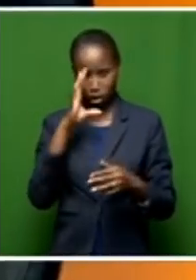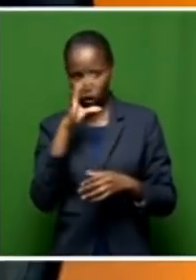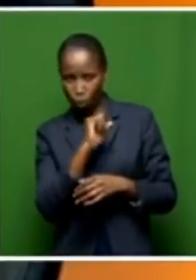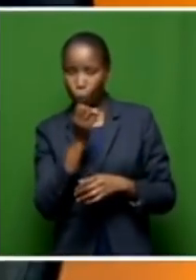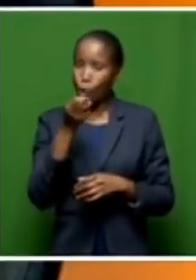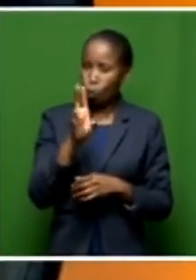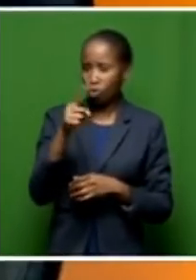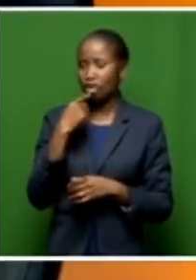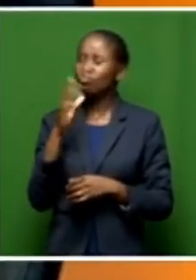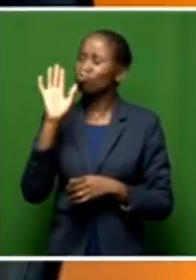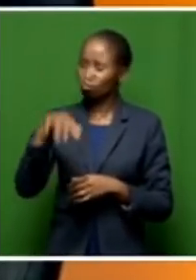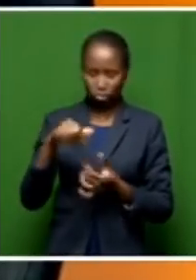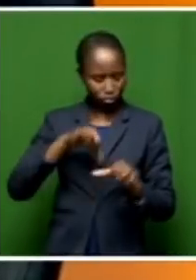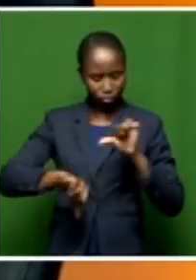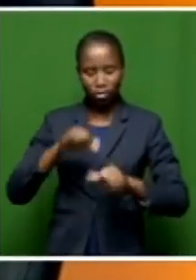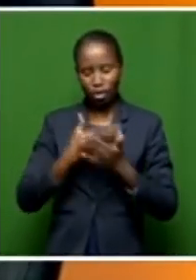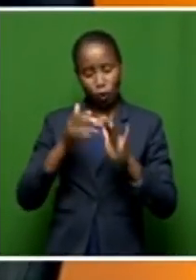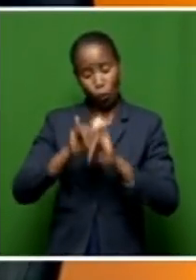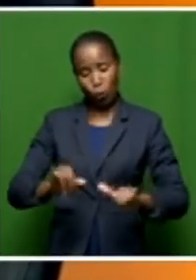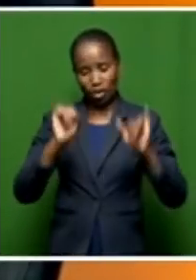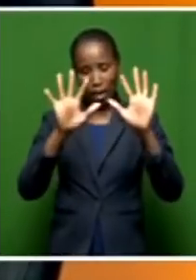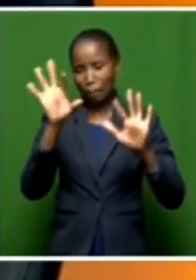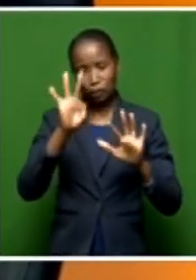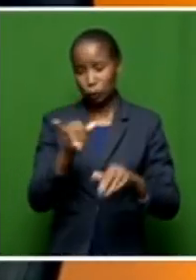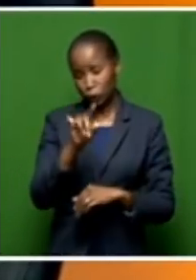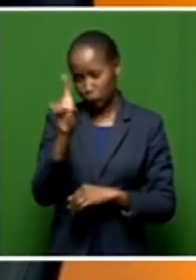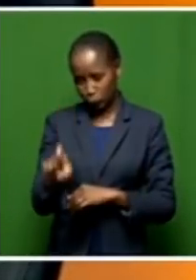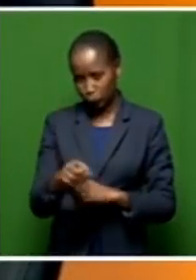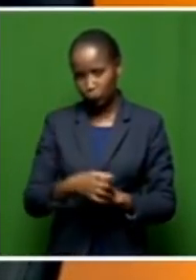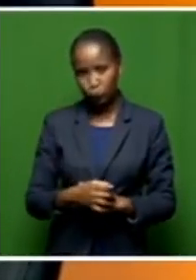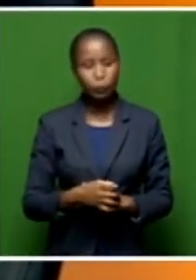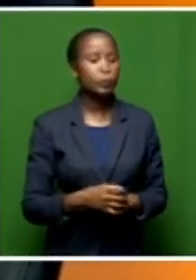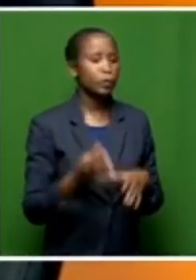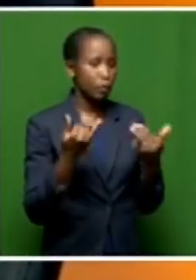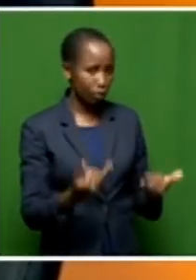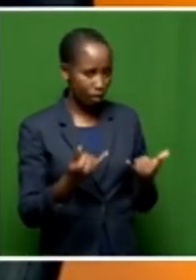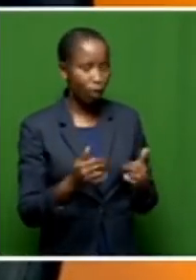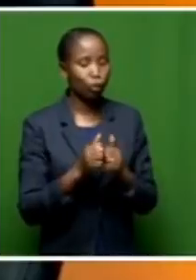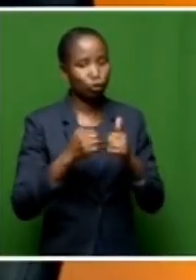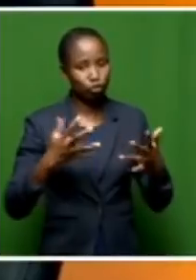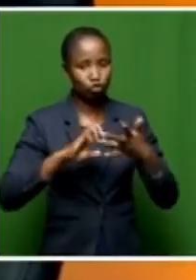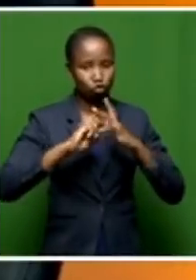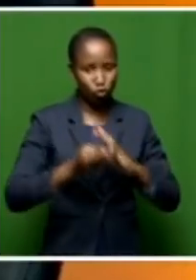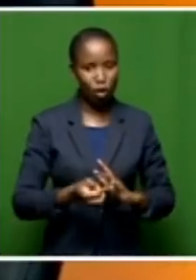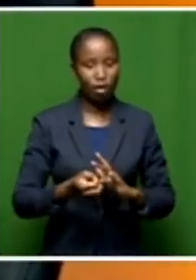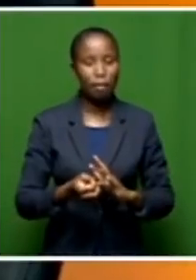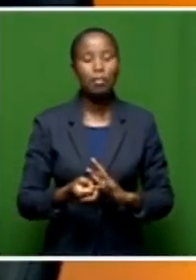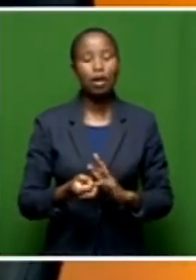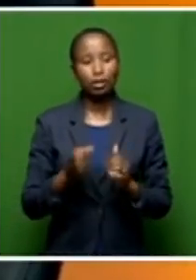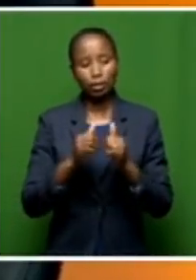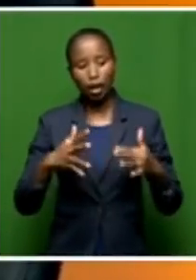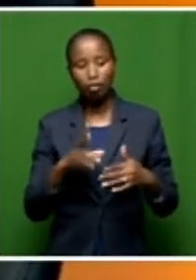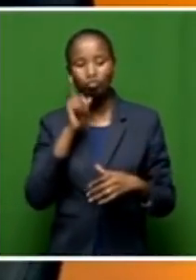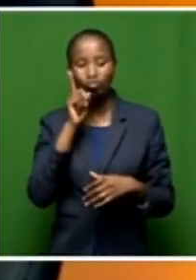this stage, we normally try to release something by 5 o'clock, so we would be doing that at